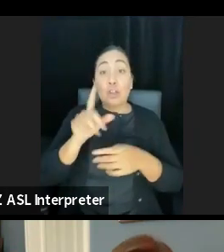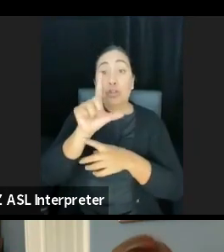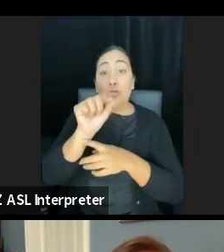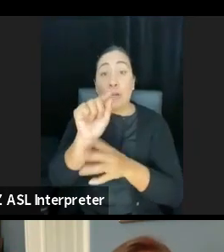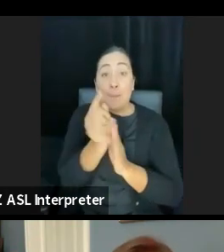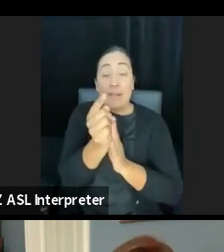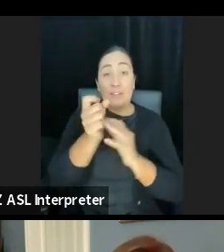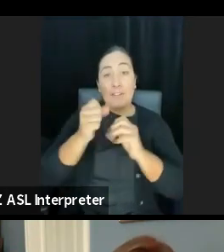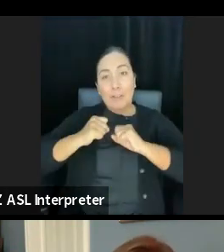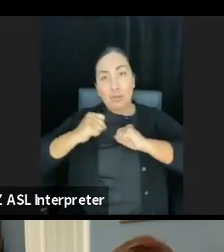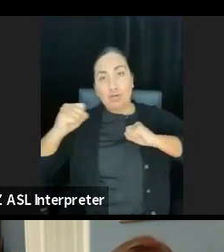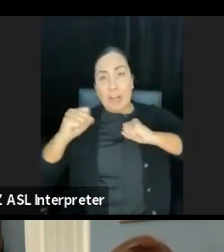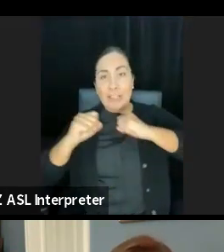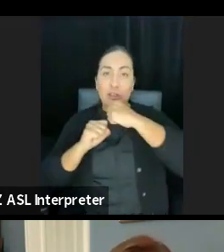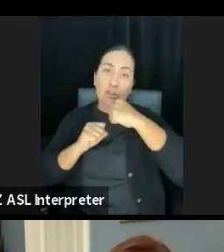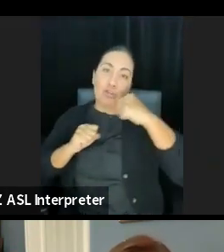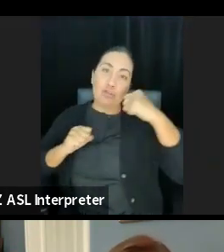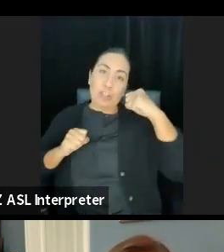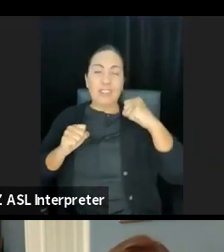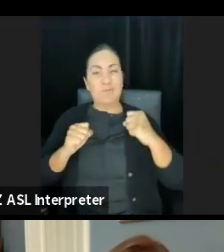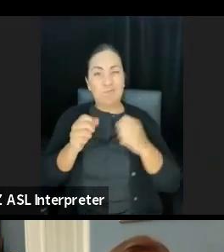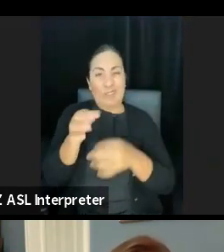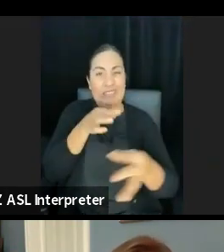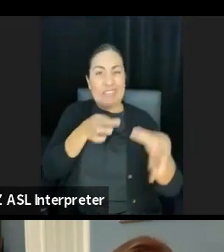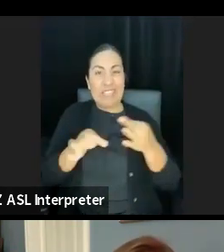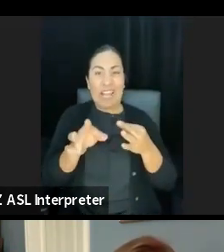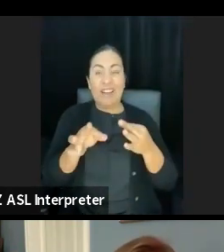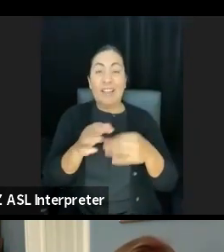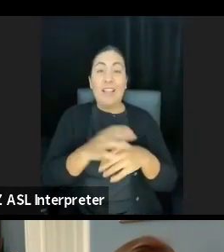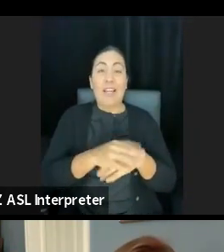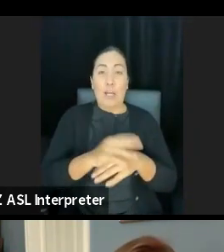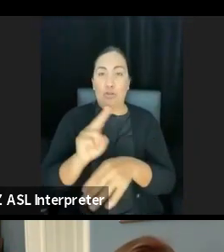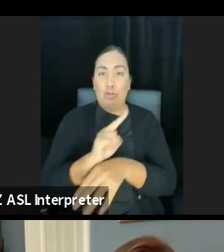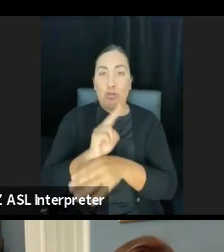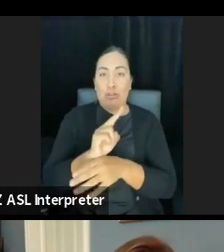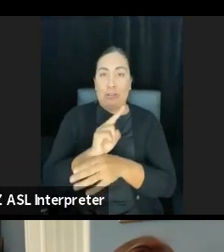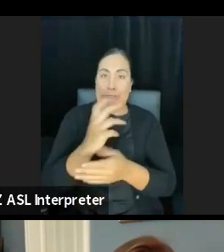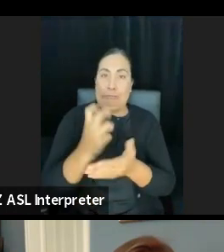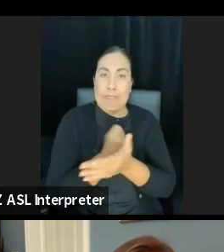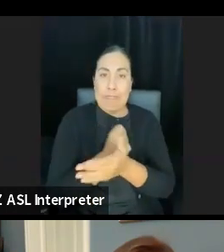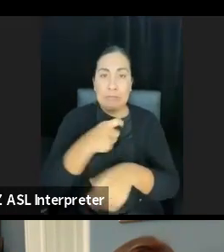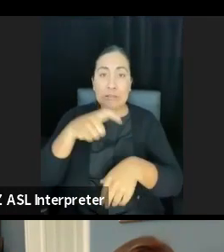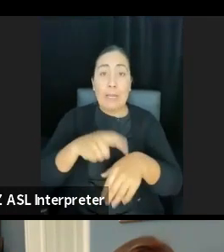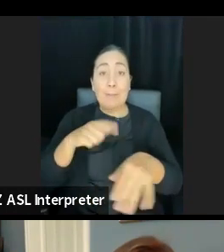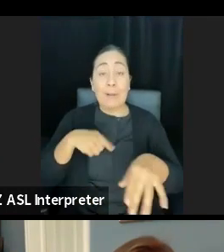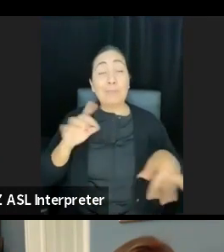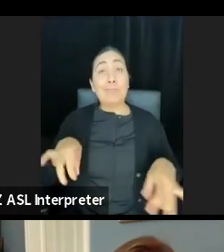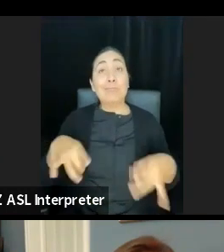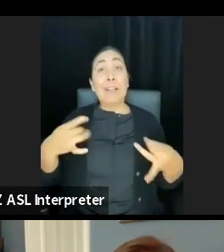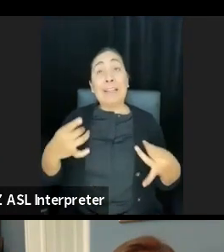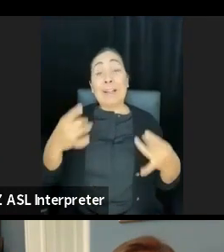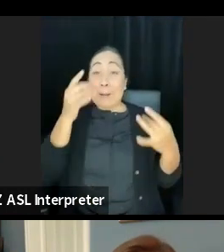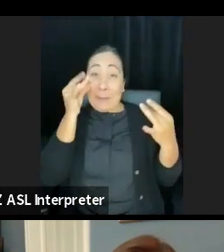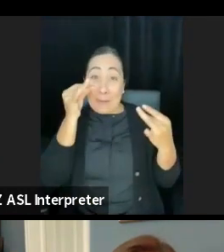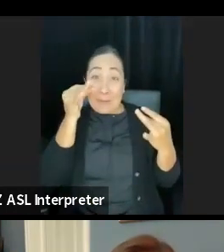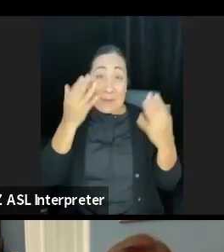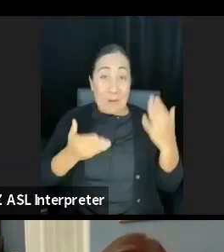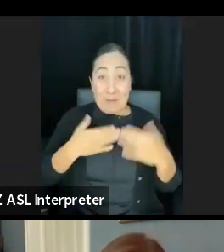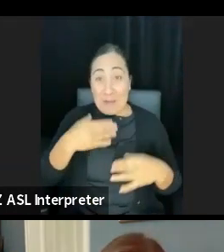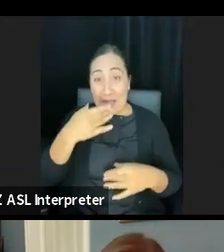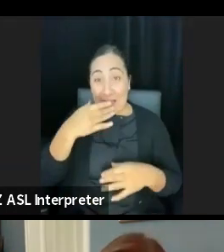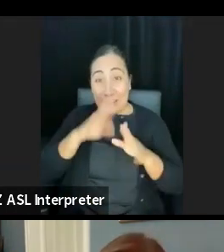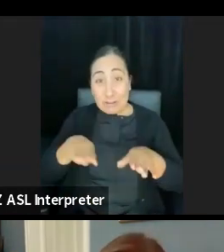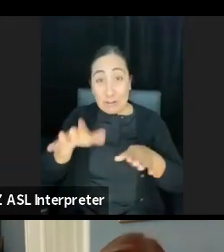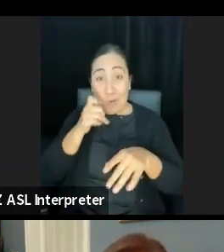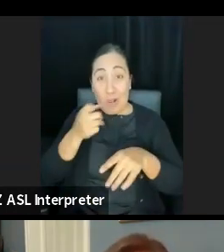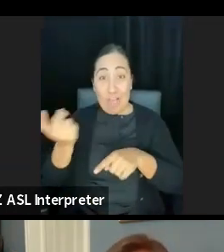instead and use that time to really consciously meditate and embrace the fact that they may walk in on the call today And I want